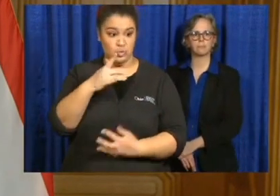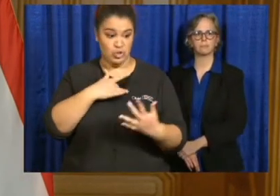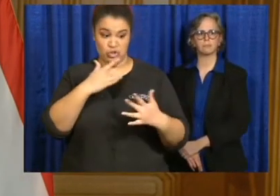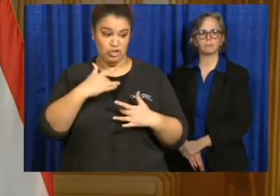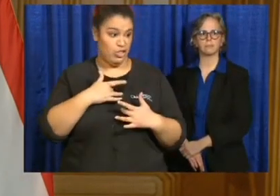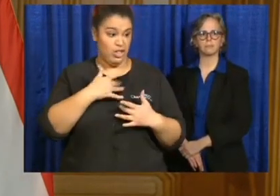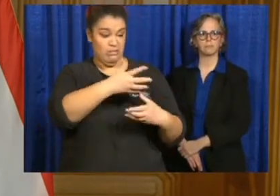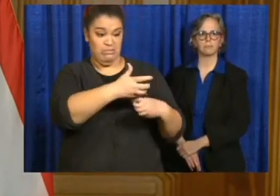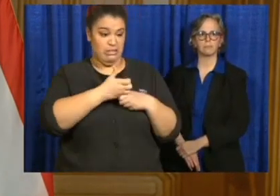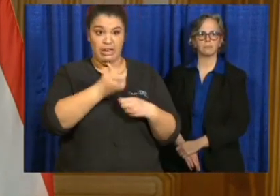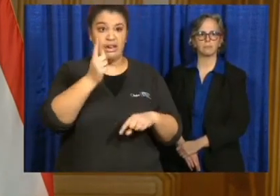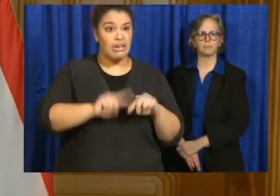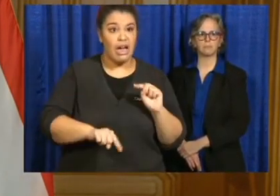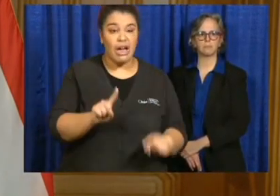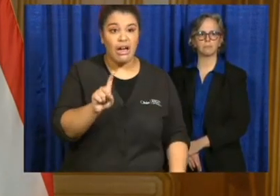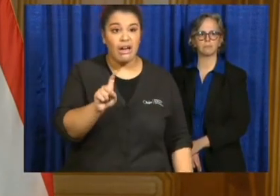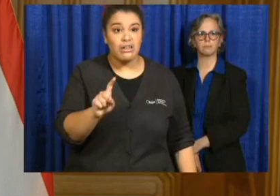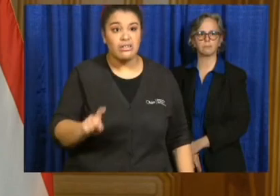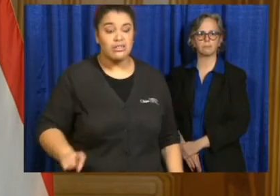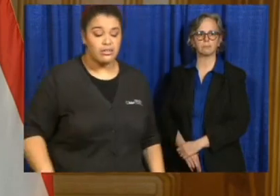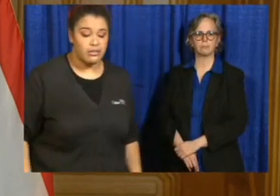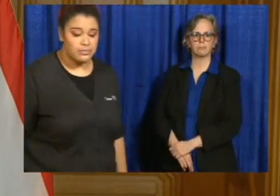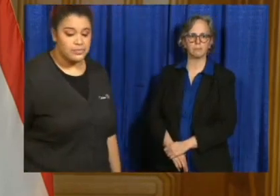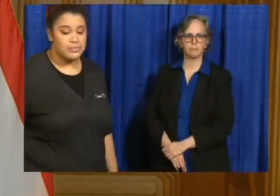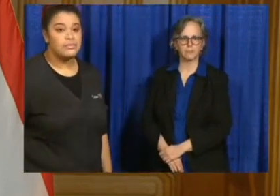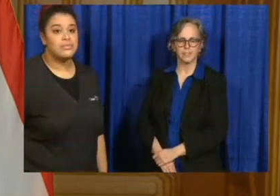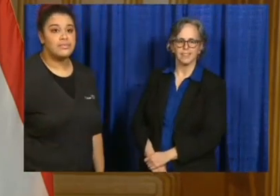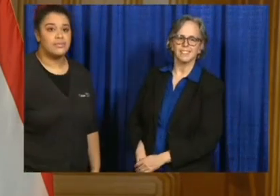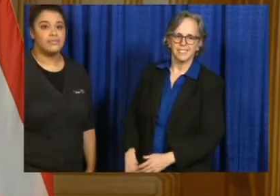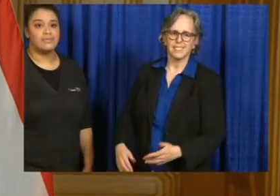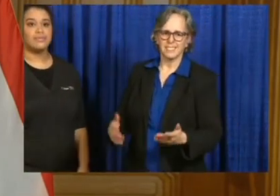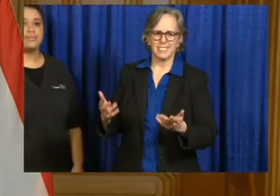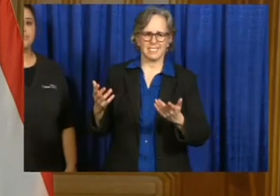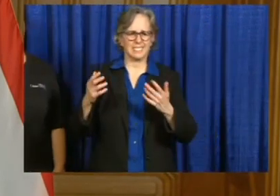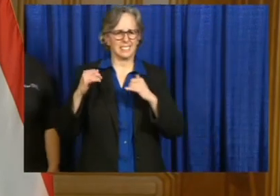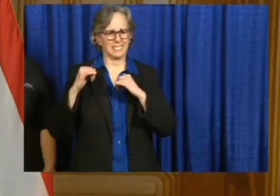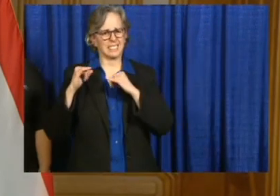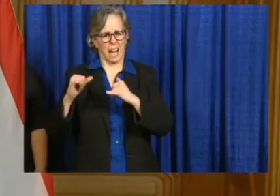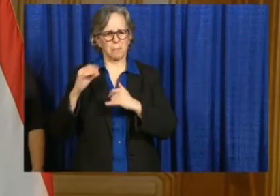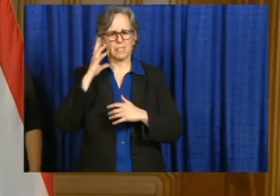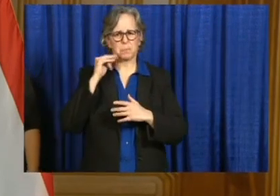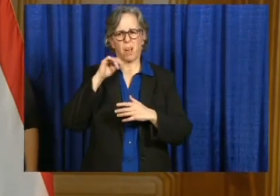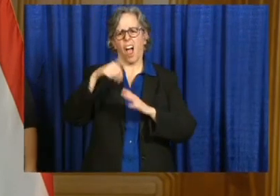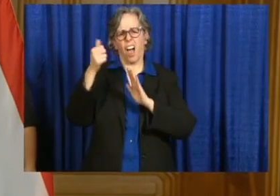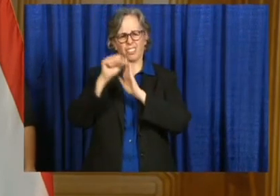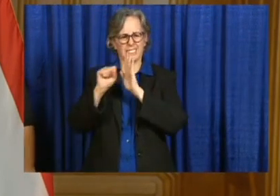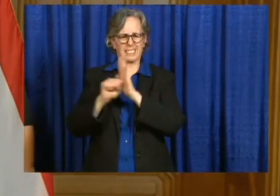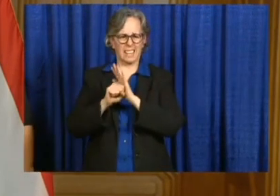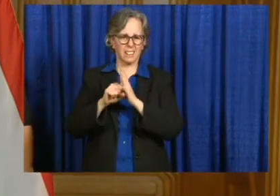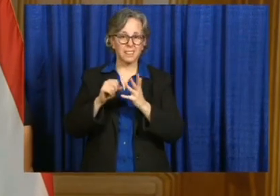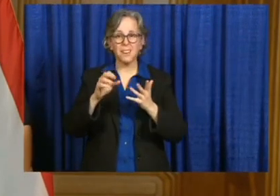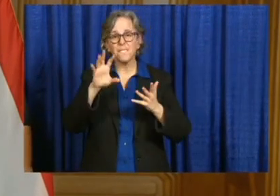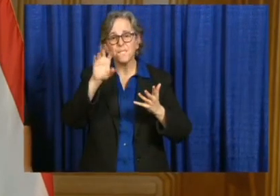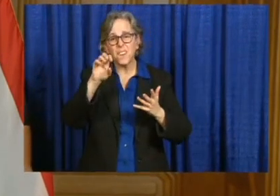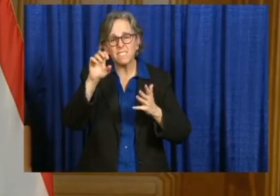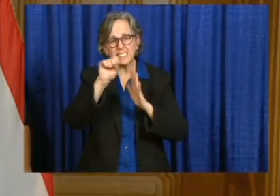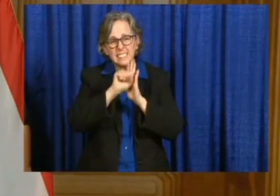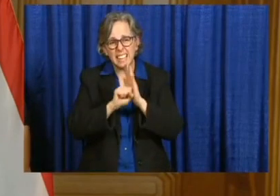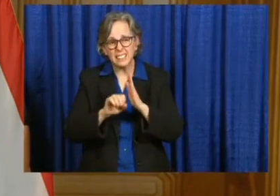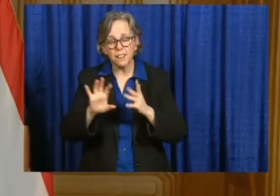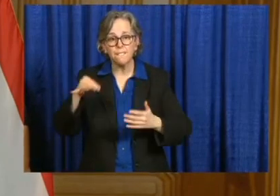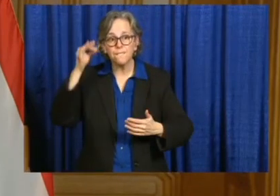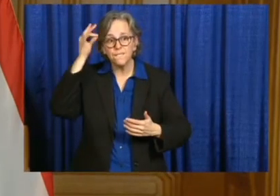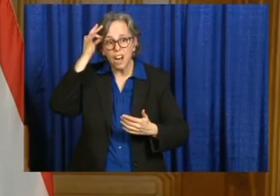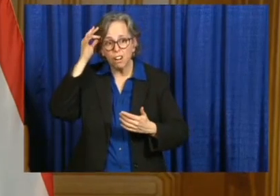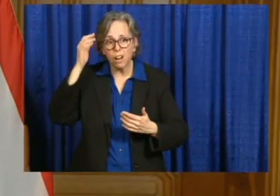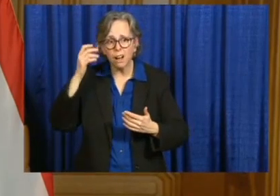have, I suppose, the same experience that other states do. You've got 50 states, you've got the federal government, everyone's looking for the